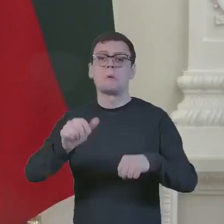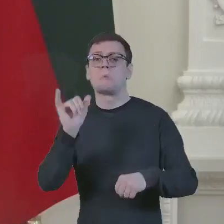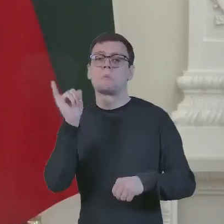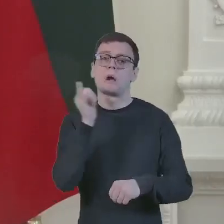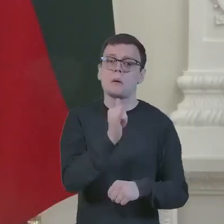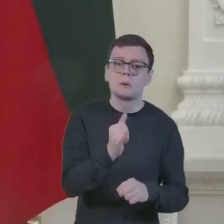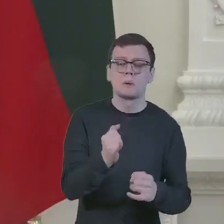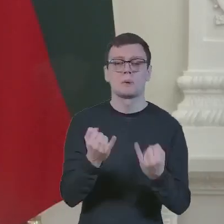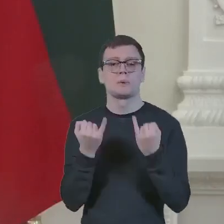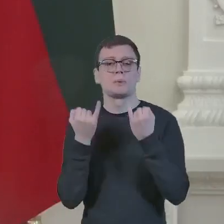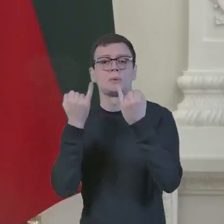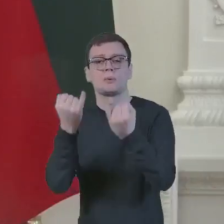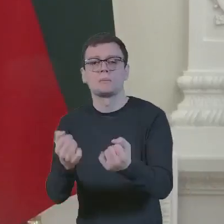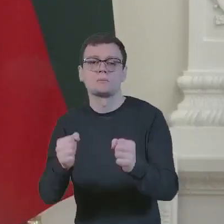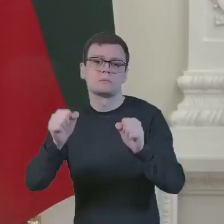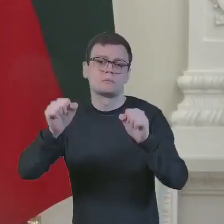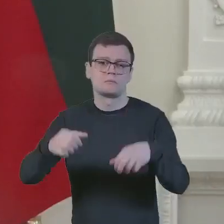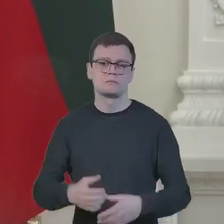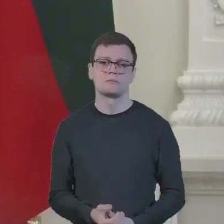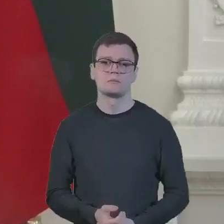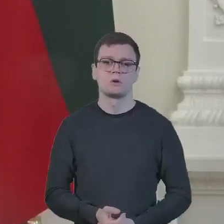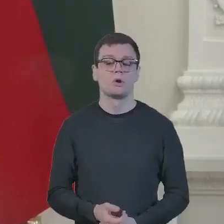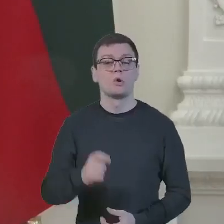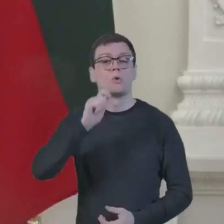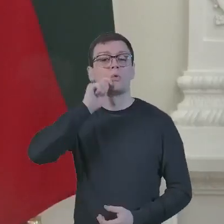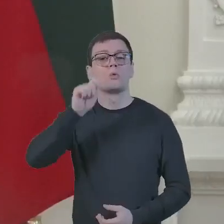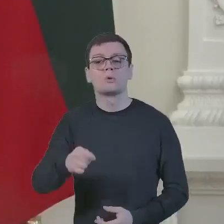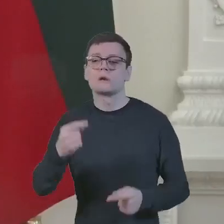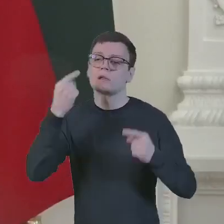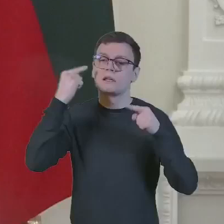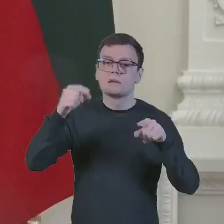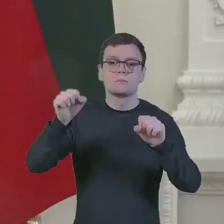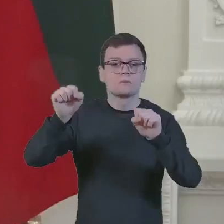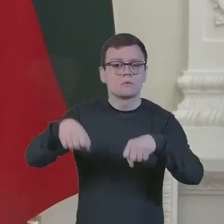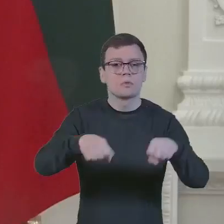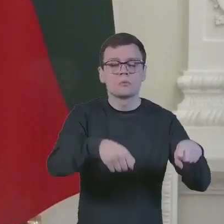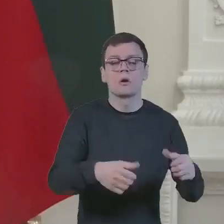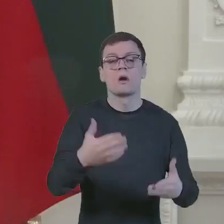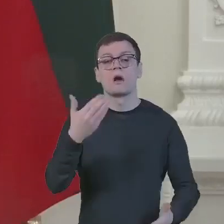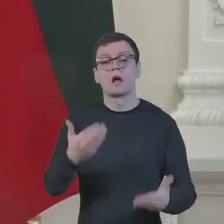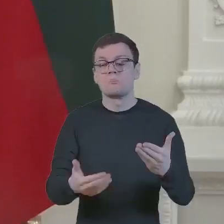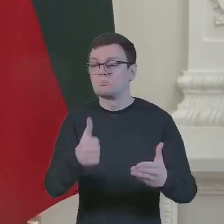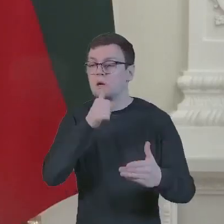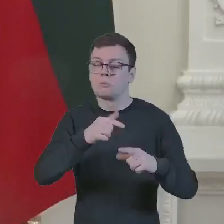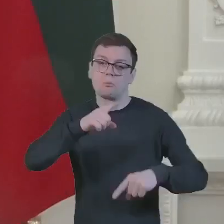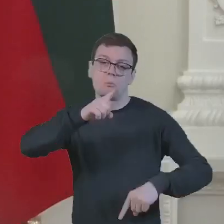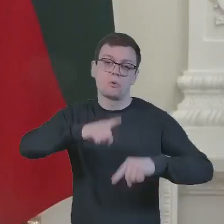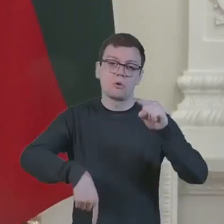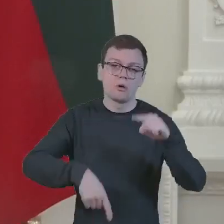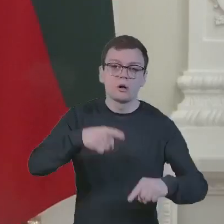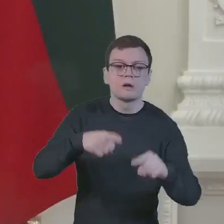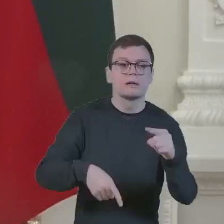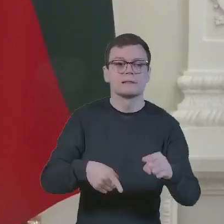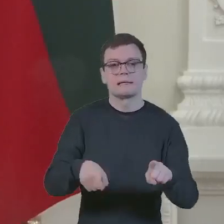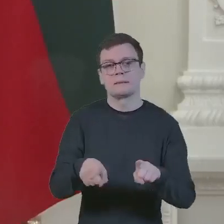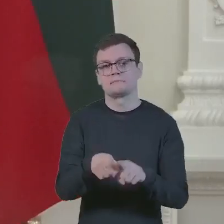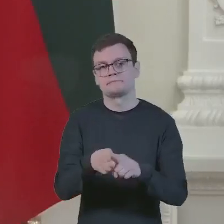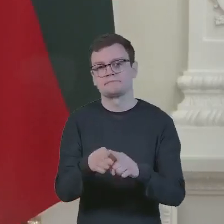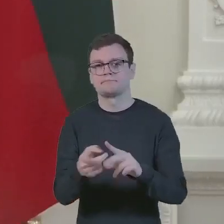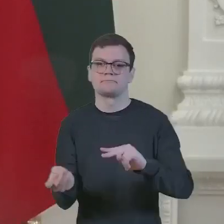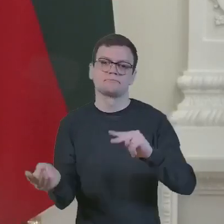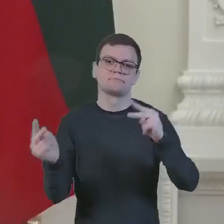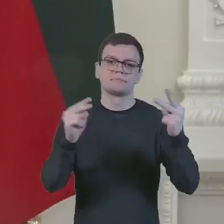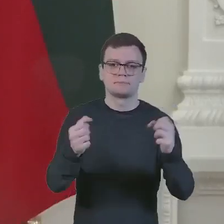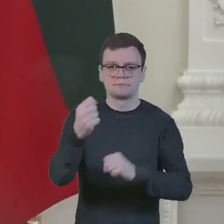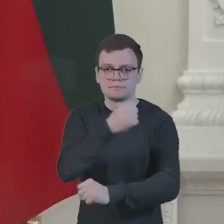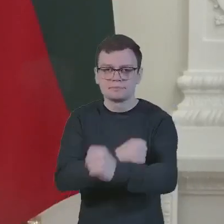Talks that perhaps we will grant some prospects to Ukraine in other ways or